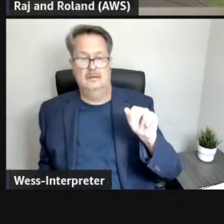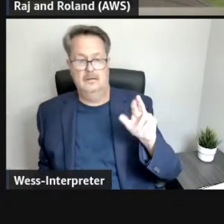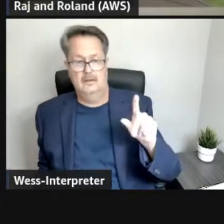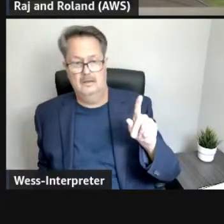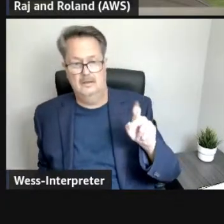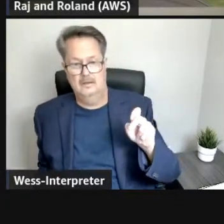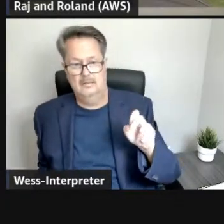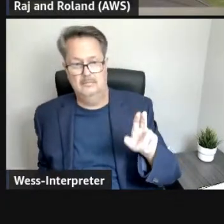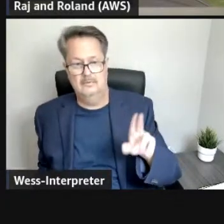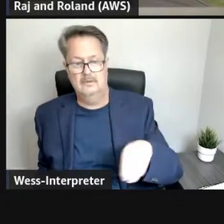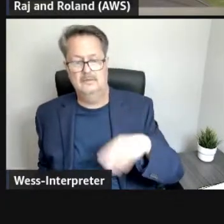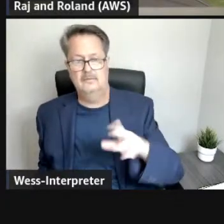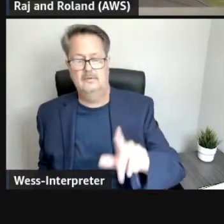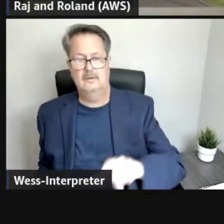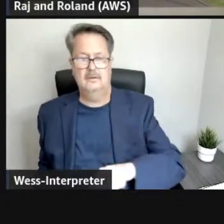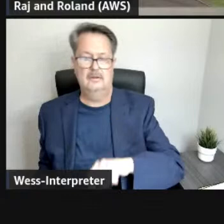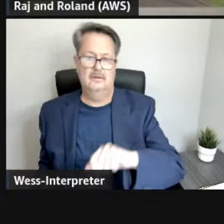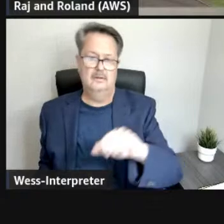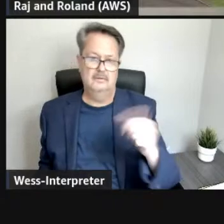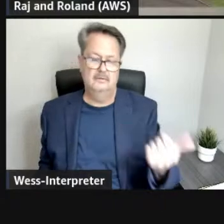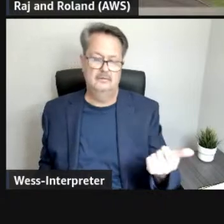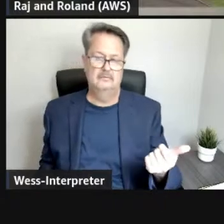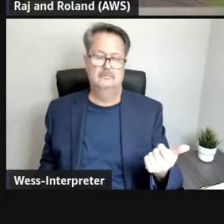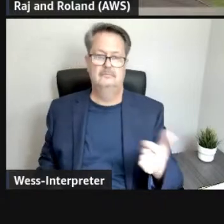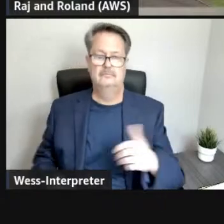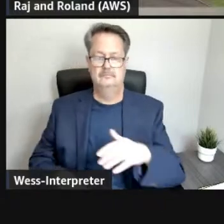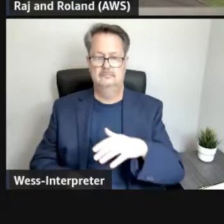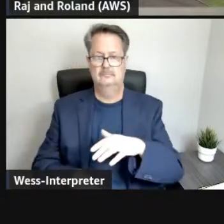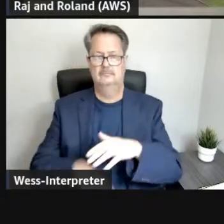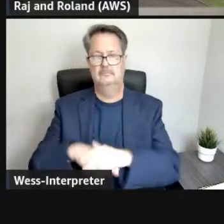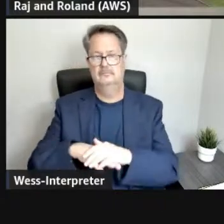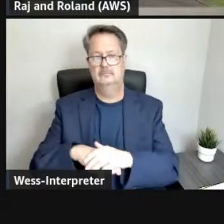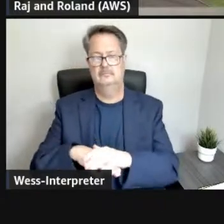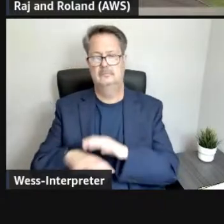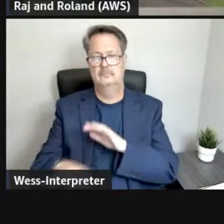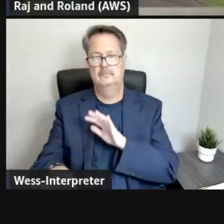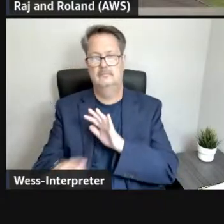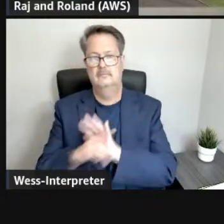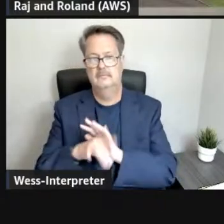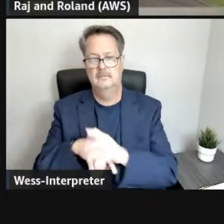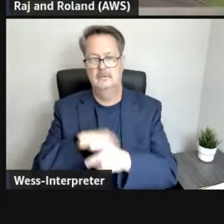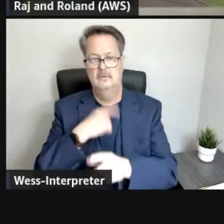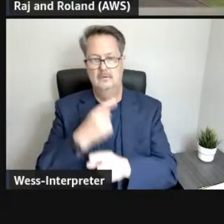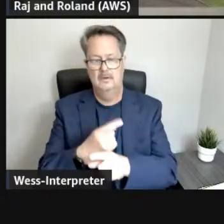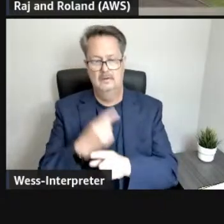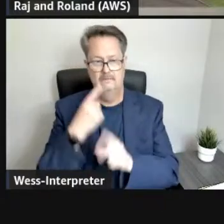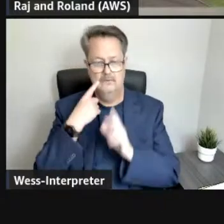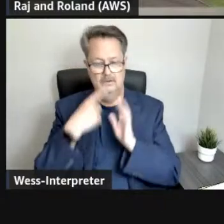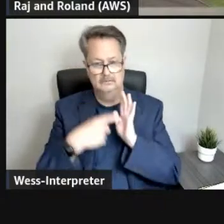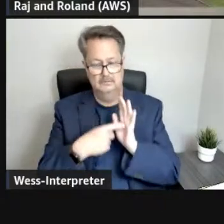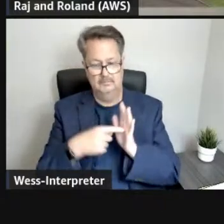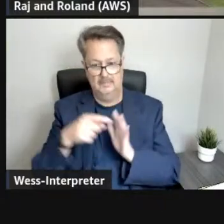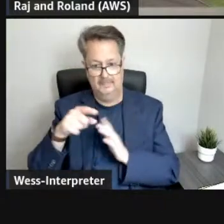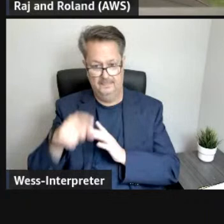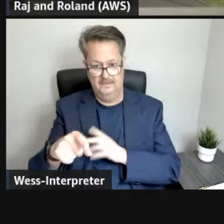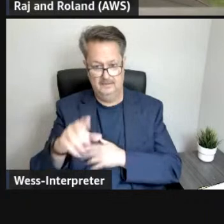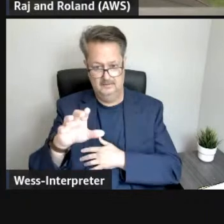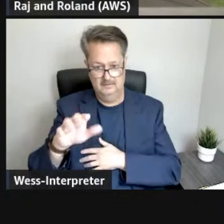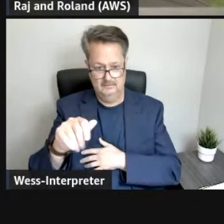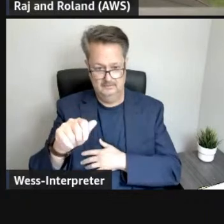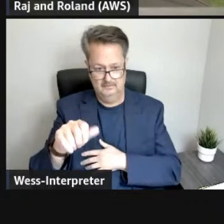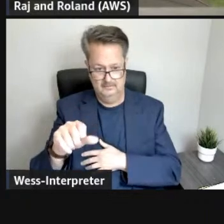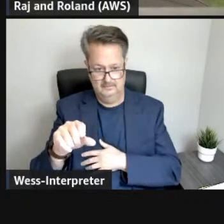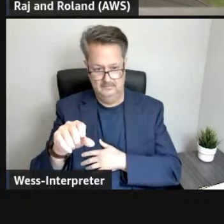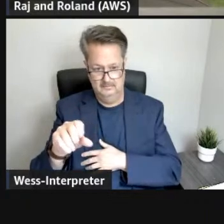to consolidation, it can also pick right EC2 instance type. For example, in this case, if the